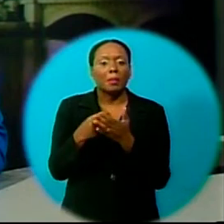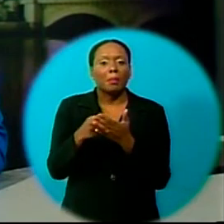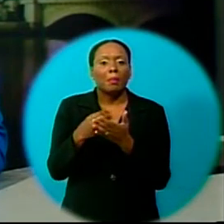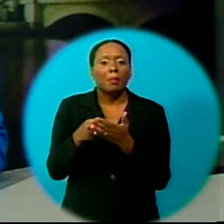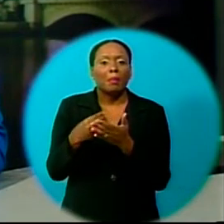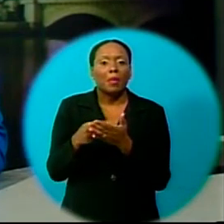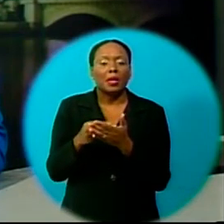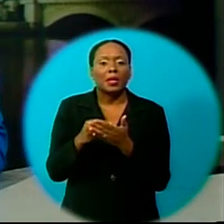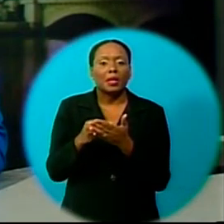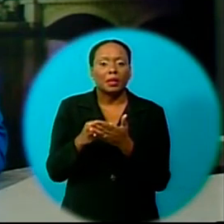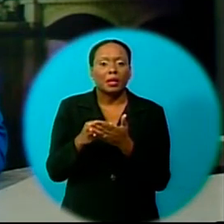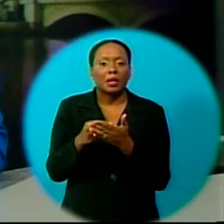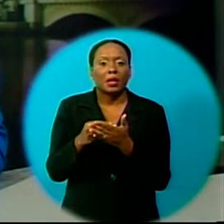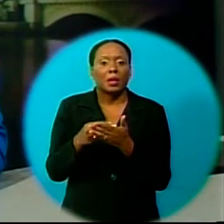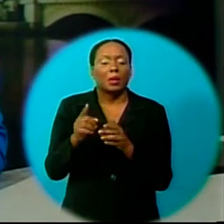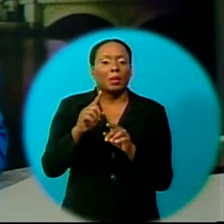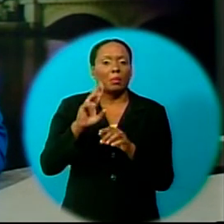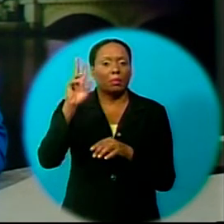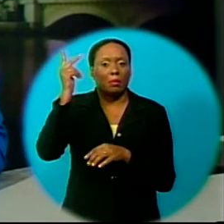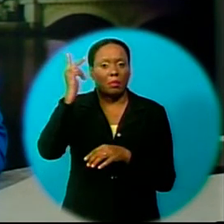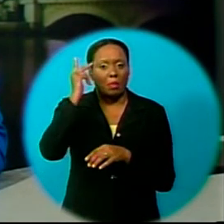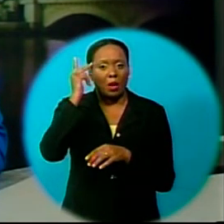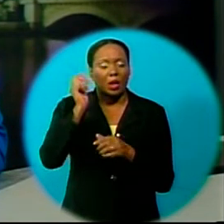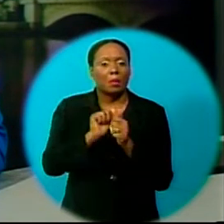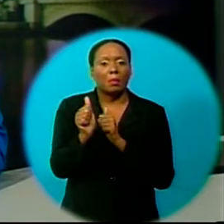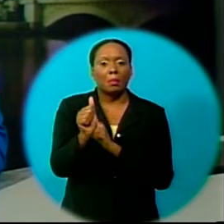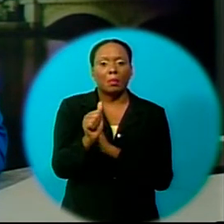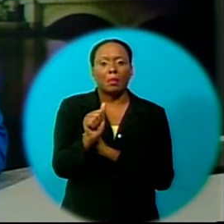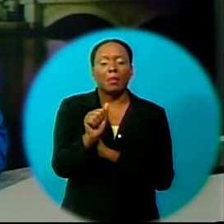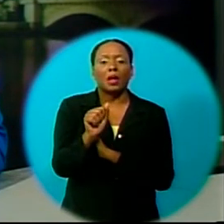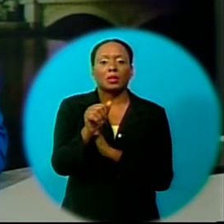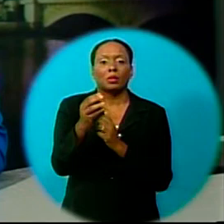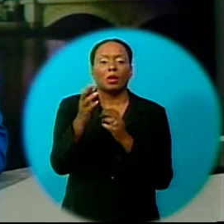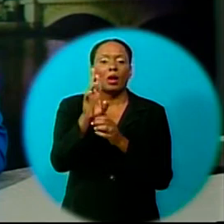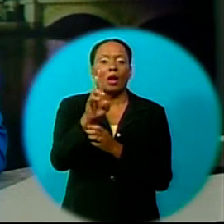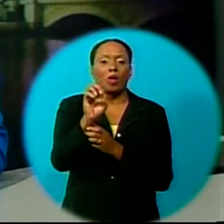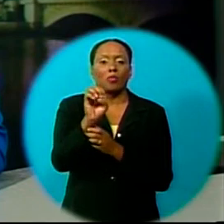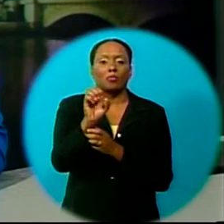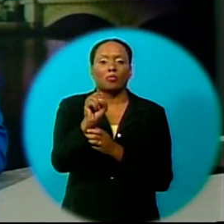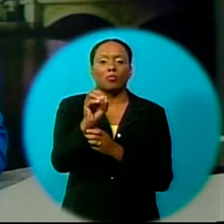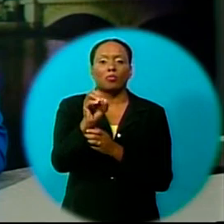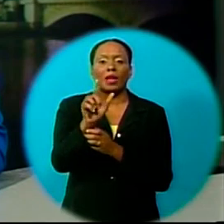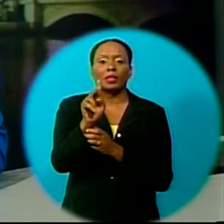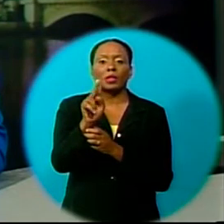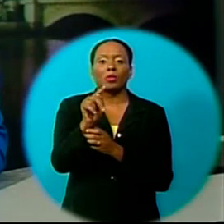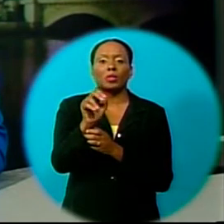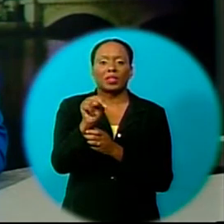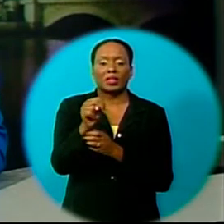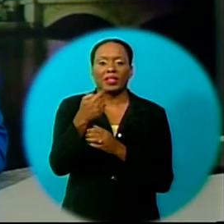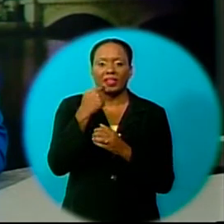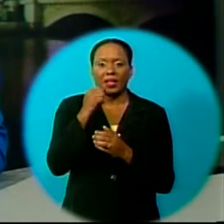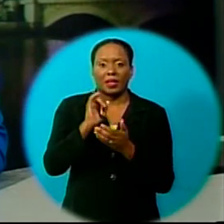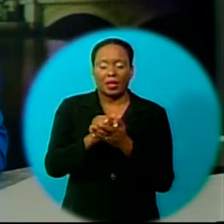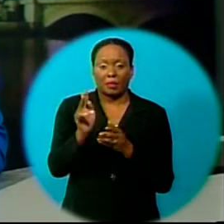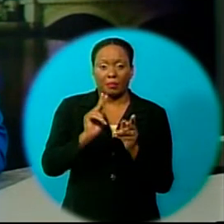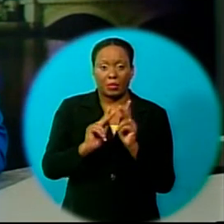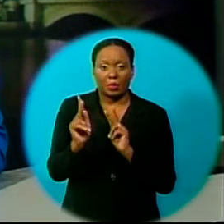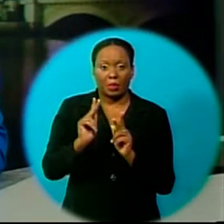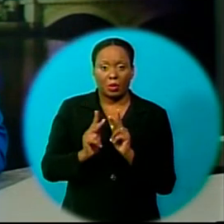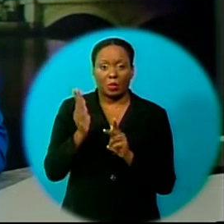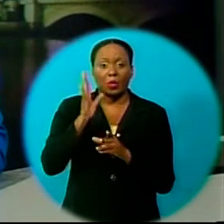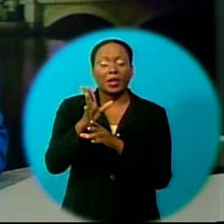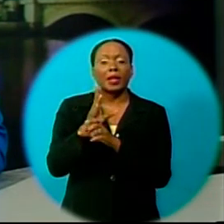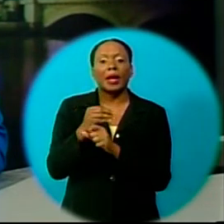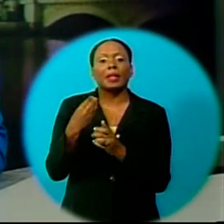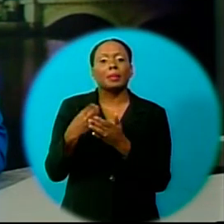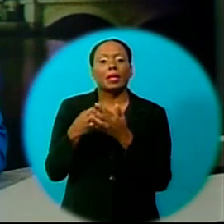passed a resolution worth almost $4 million to make sure they get what is due to them. The resolution was tabled by Finance Minister Chris